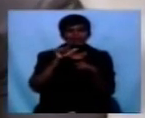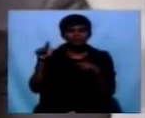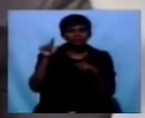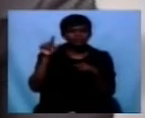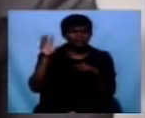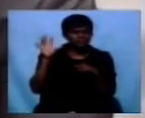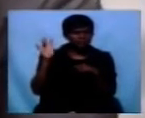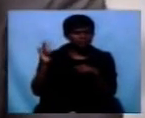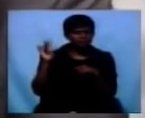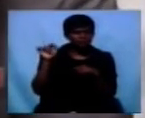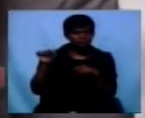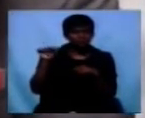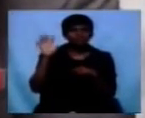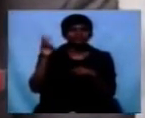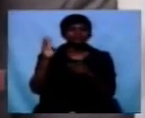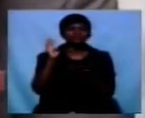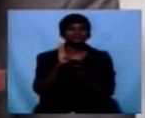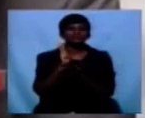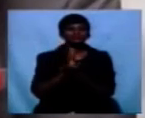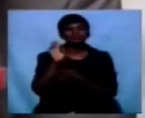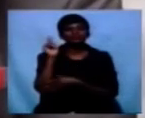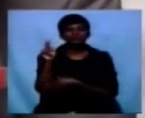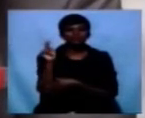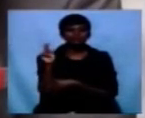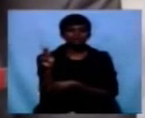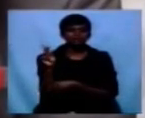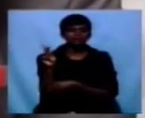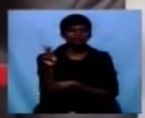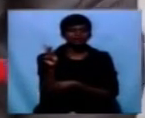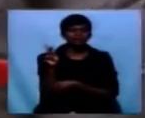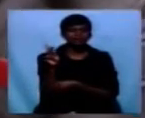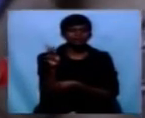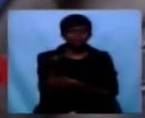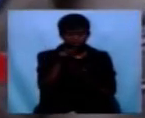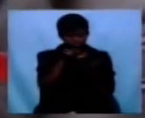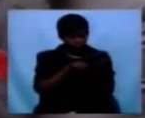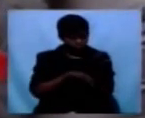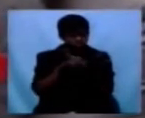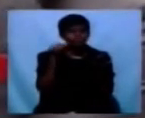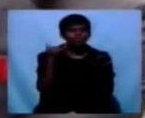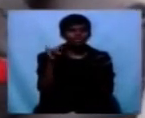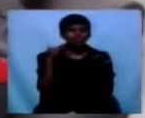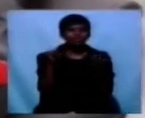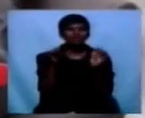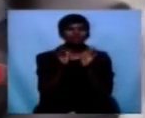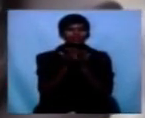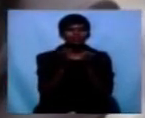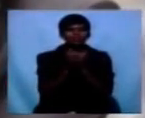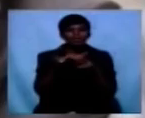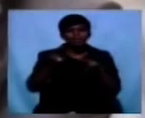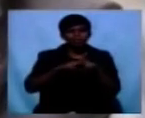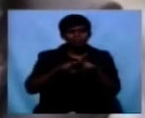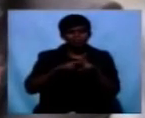billion kwacha. 27.6 billion. Go through the yellow book, you look at the rail